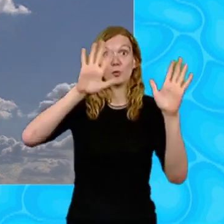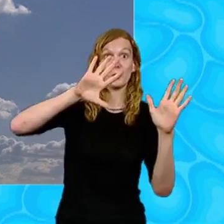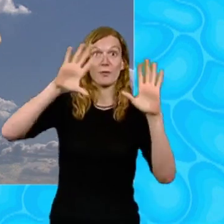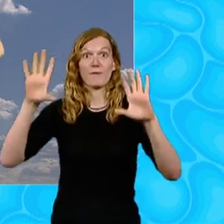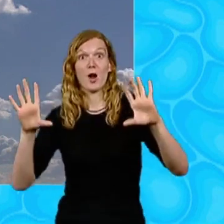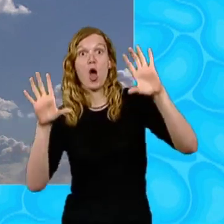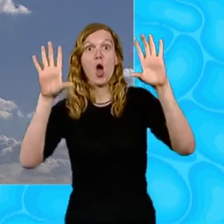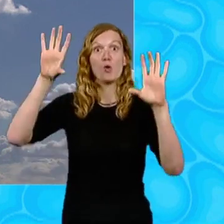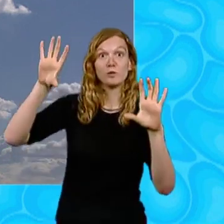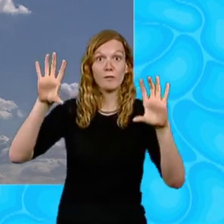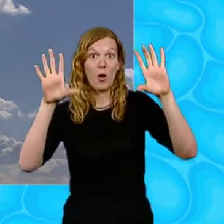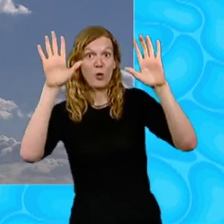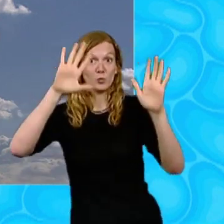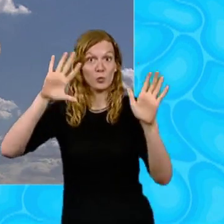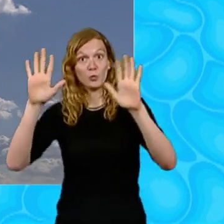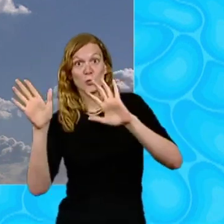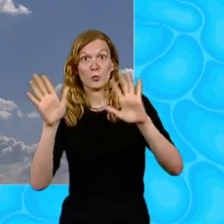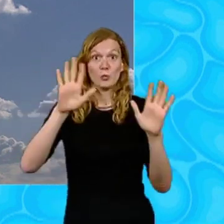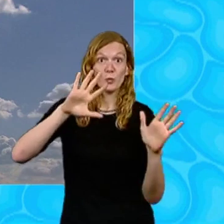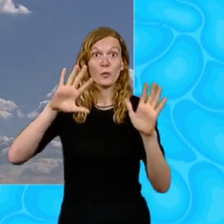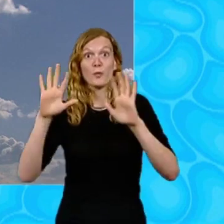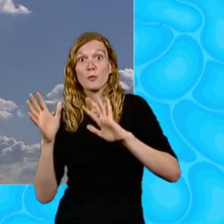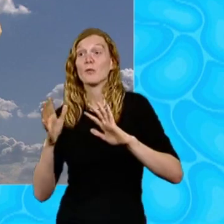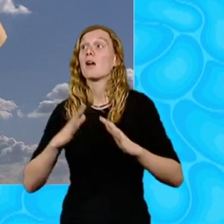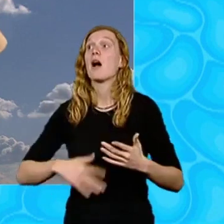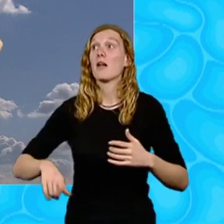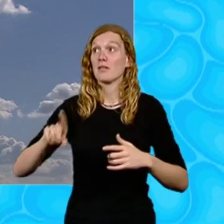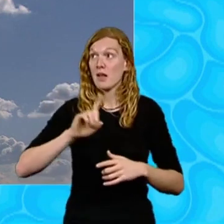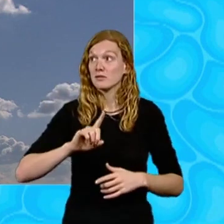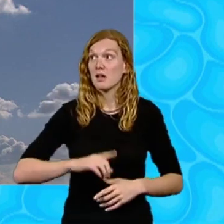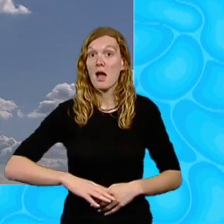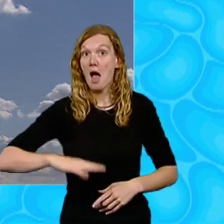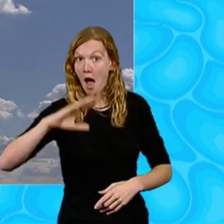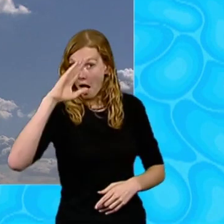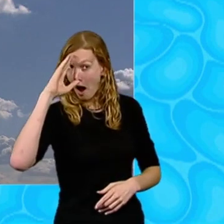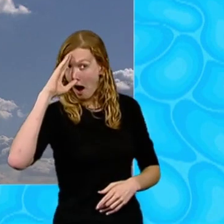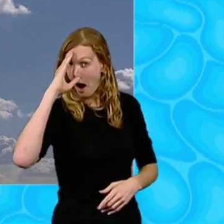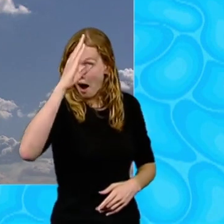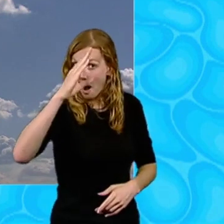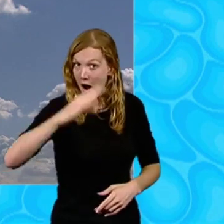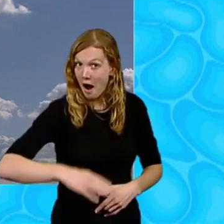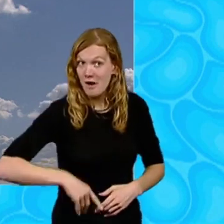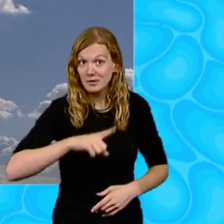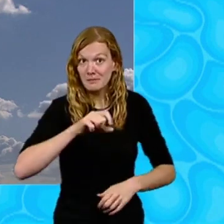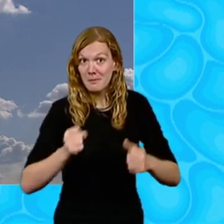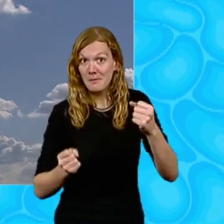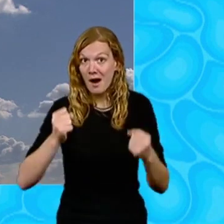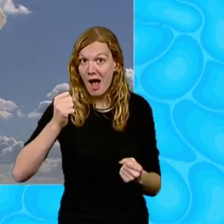if they're clouds floating in the sky. And then let's give our pilot